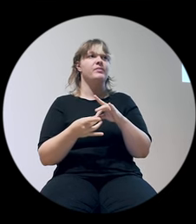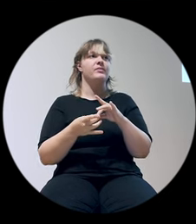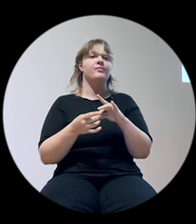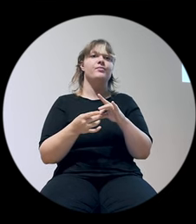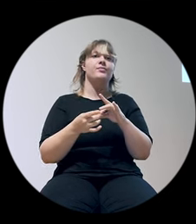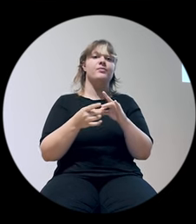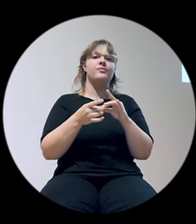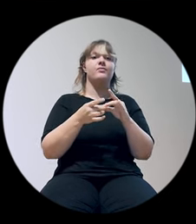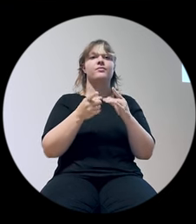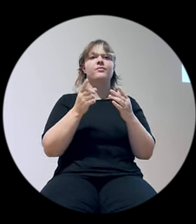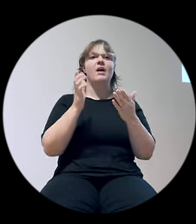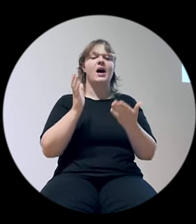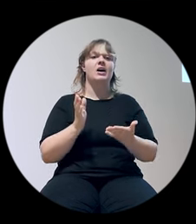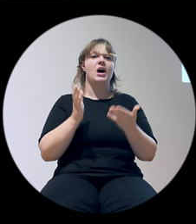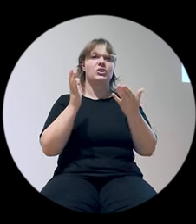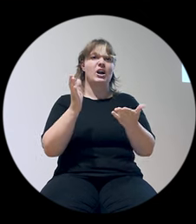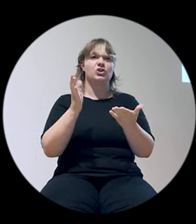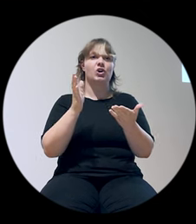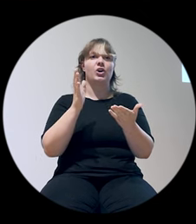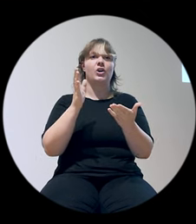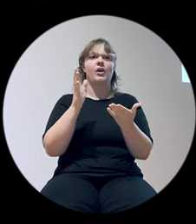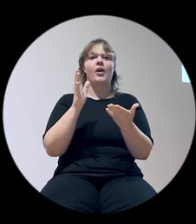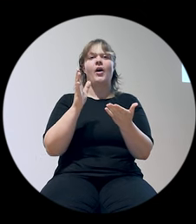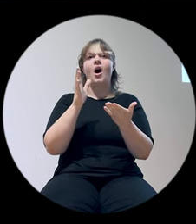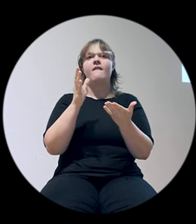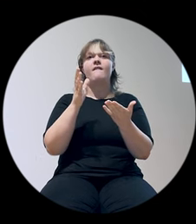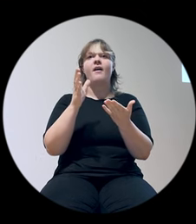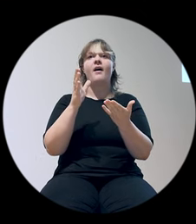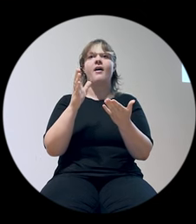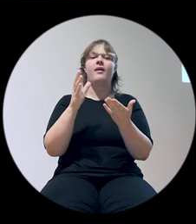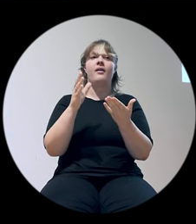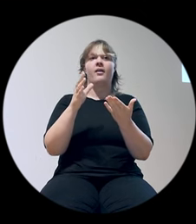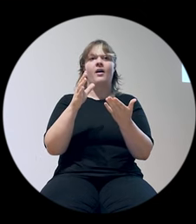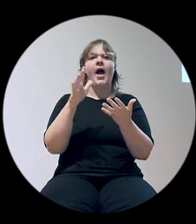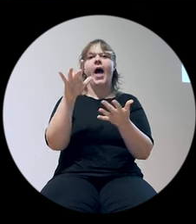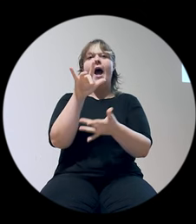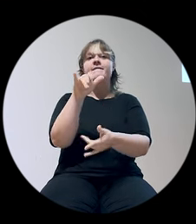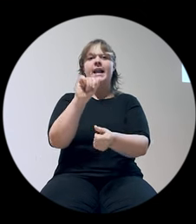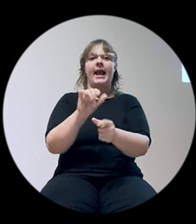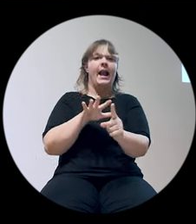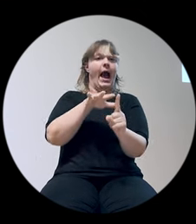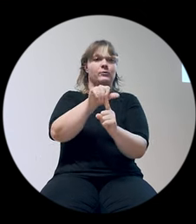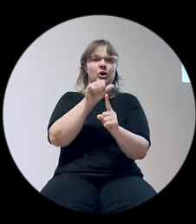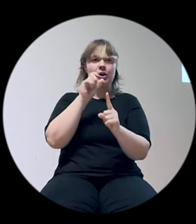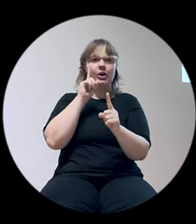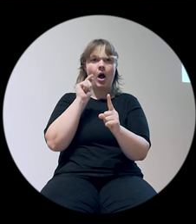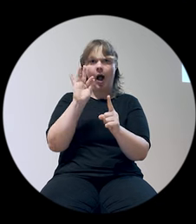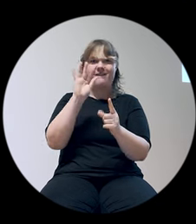gesture of a fleeting capture to create the imagery here. So on the left are